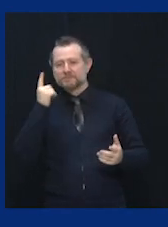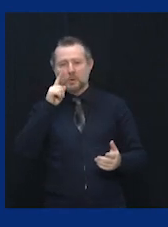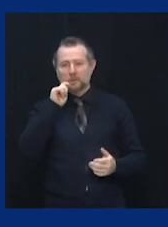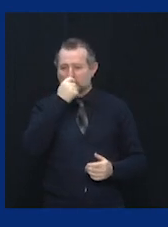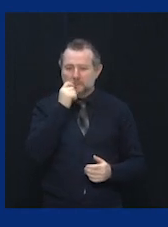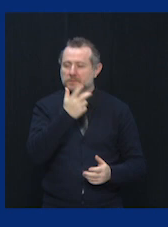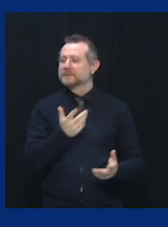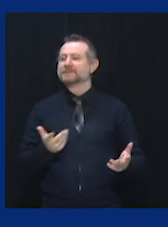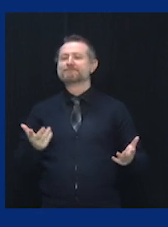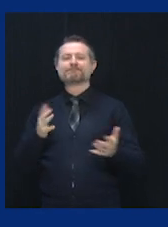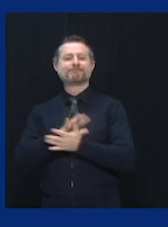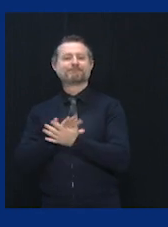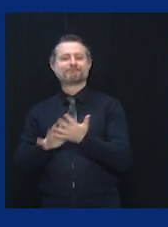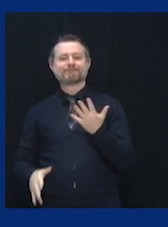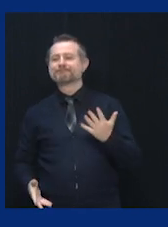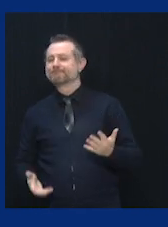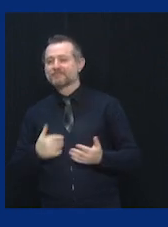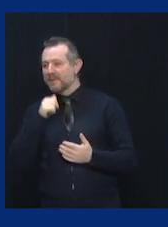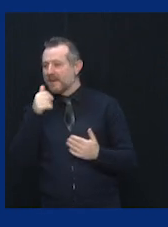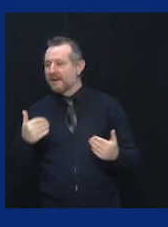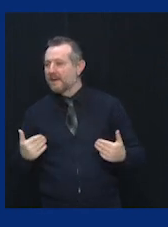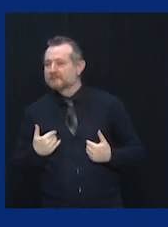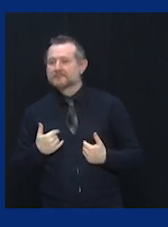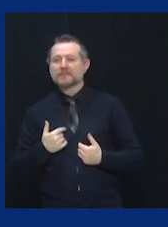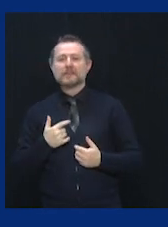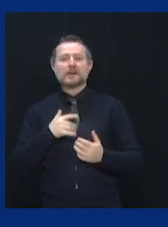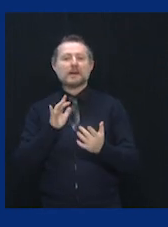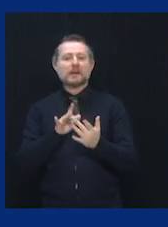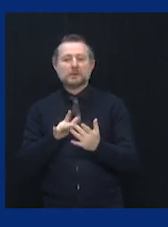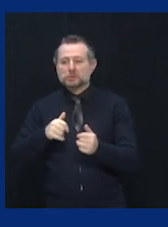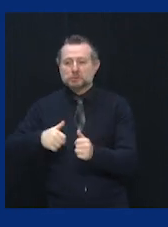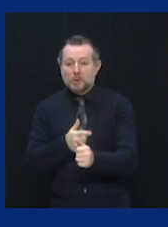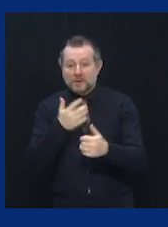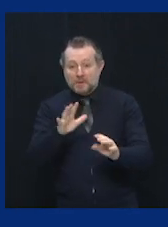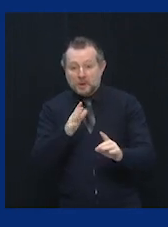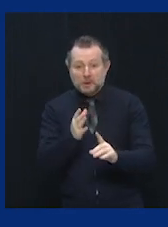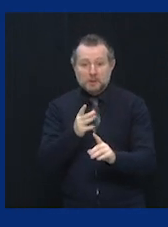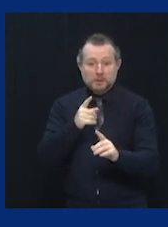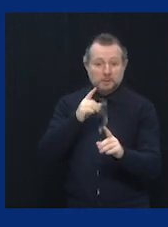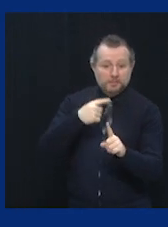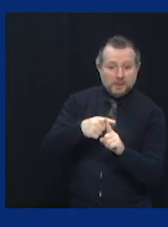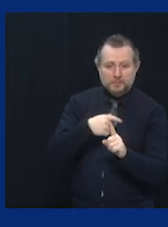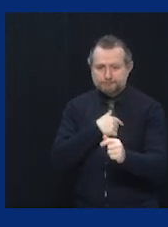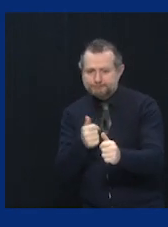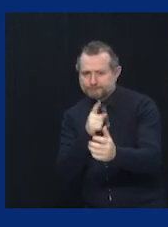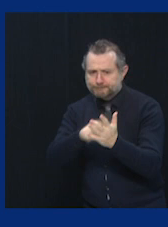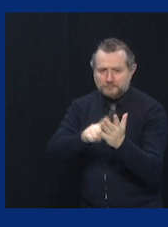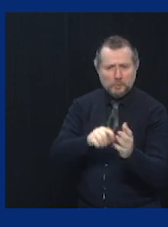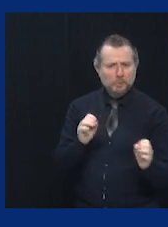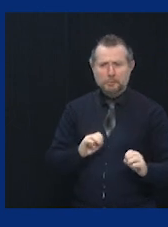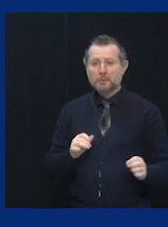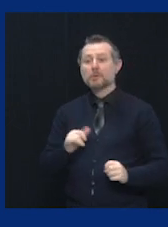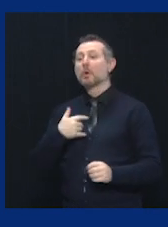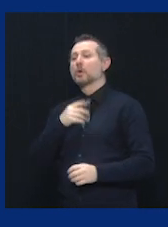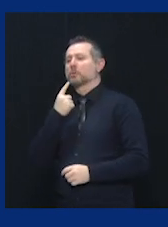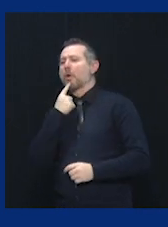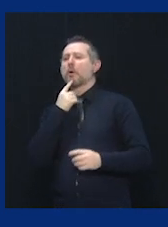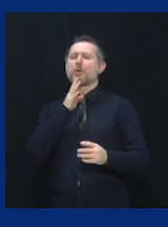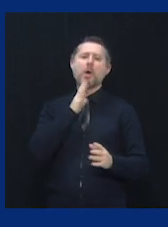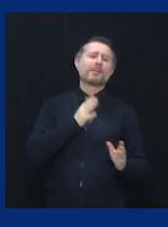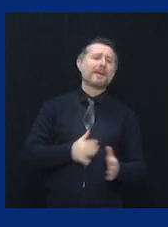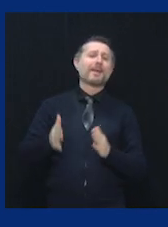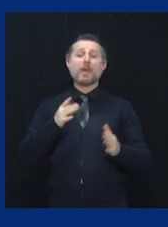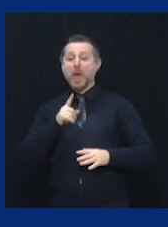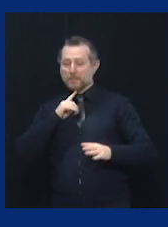do. We didn't have any contact tracing capacity. We had plans for all of this, but no